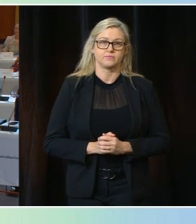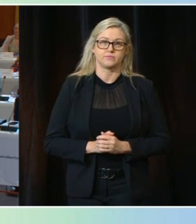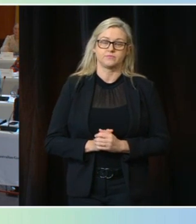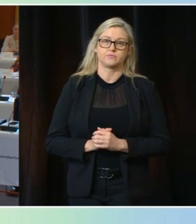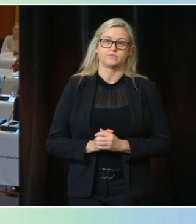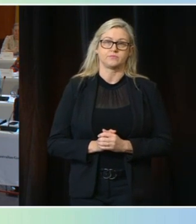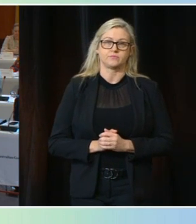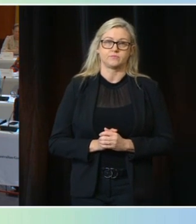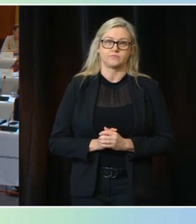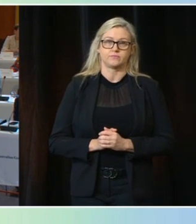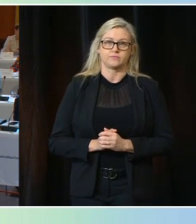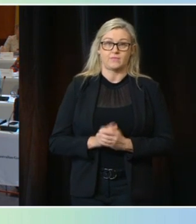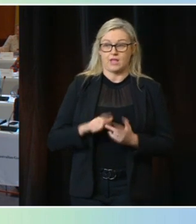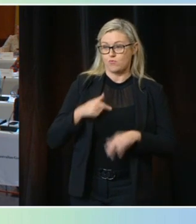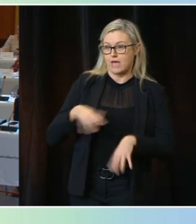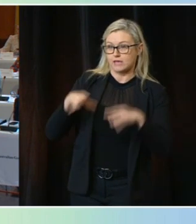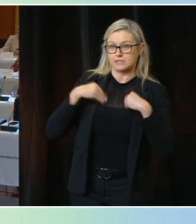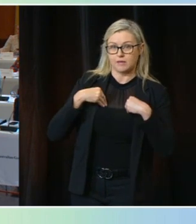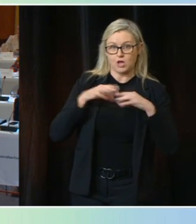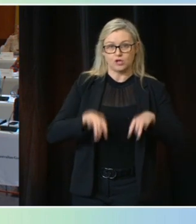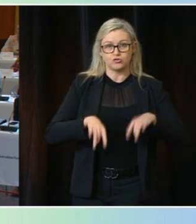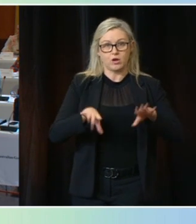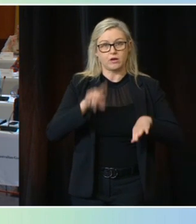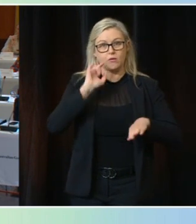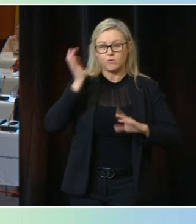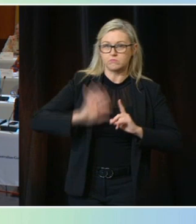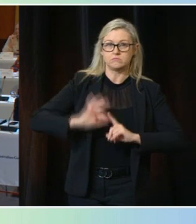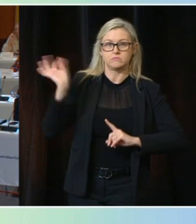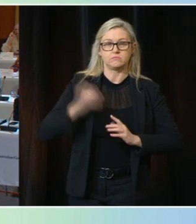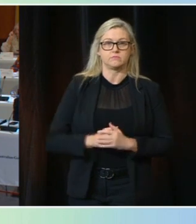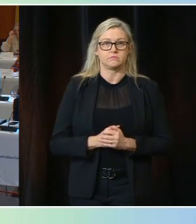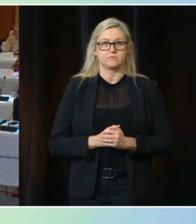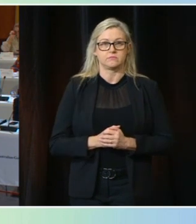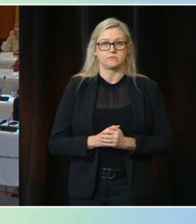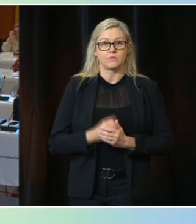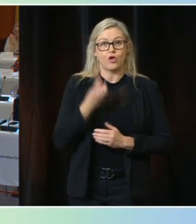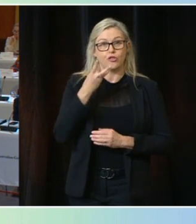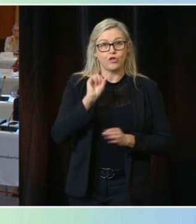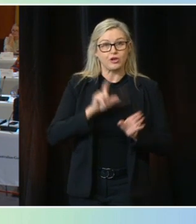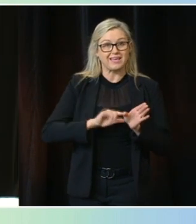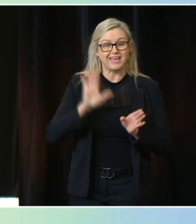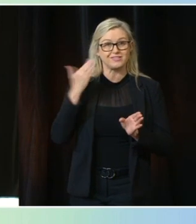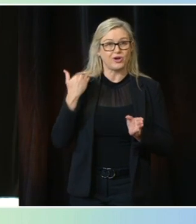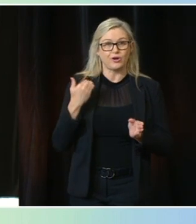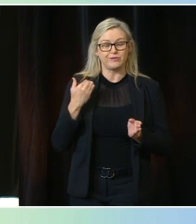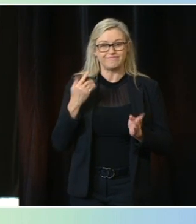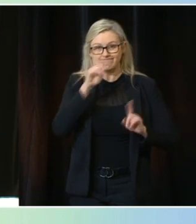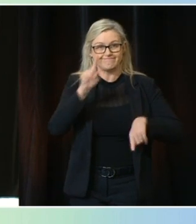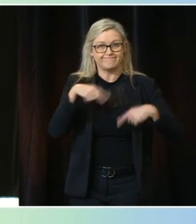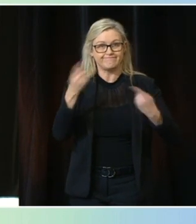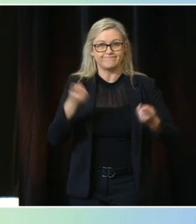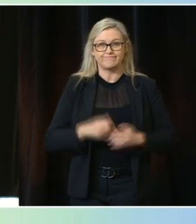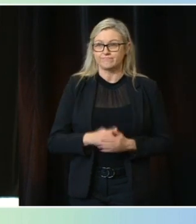together we'll all be lifted up as a nation 30 years ago that wouldn't have happened now it happens as a matter of